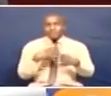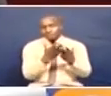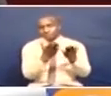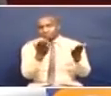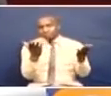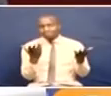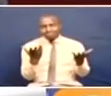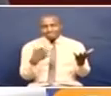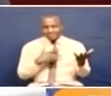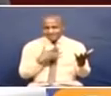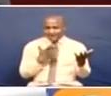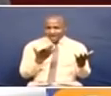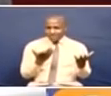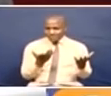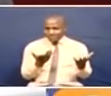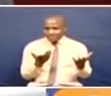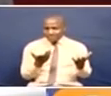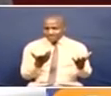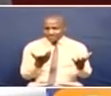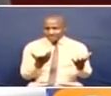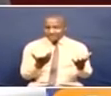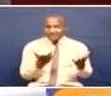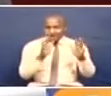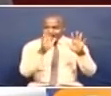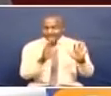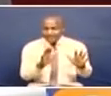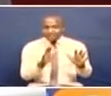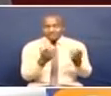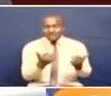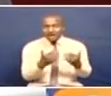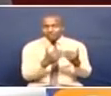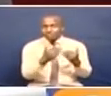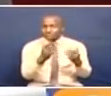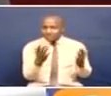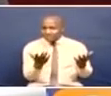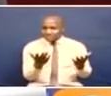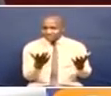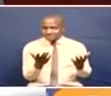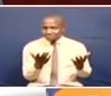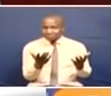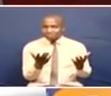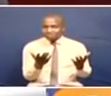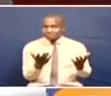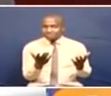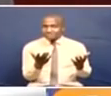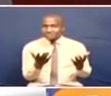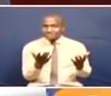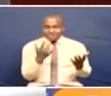in this country? What is the tone then of the campaign and the narrative that is actually now going out? We've seen it's now taken a serious